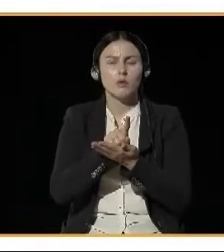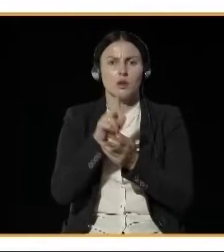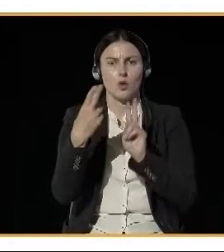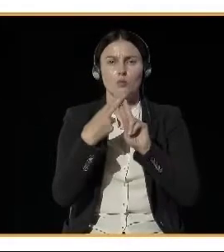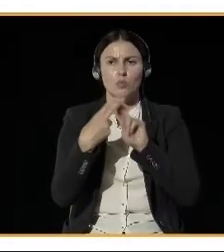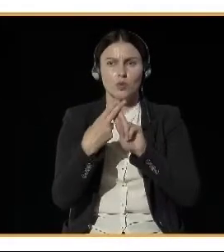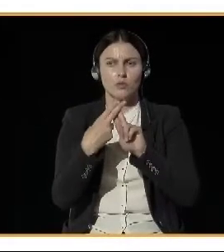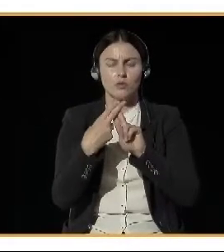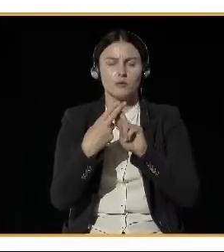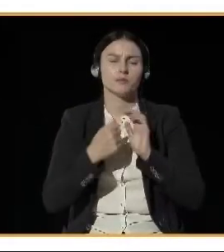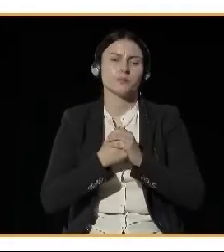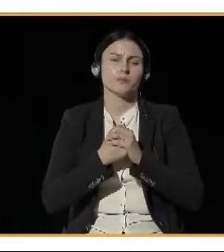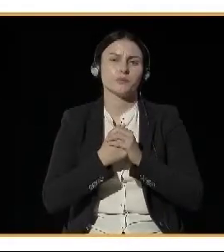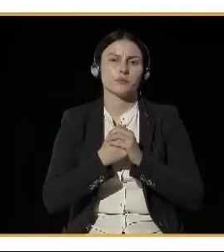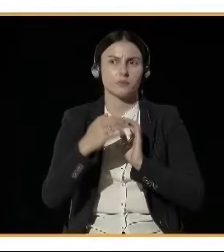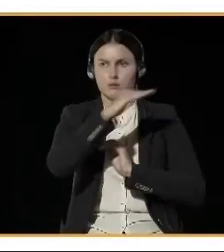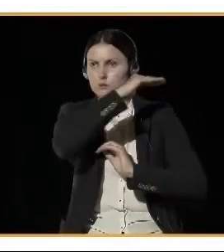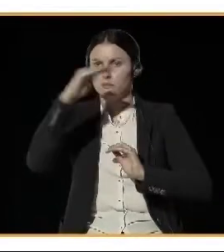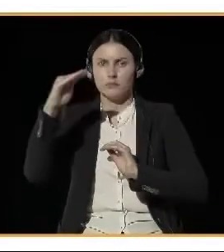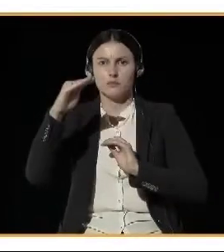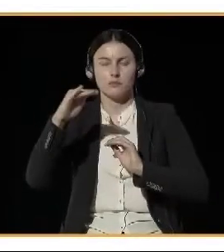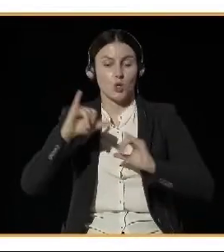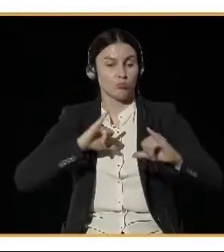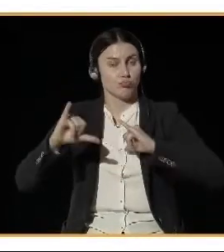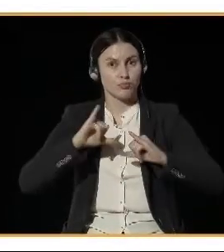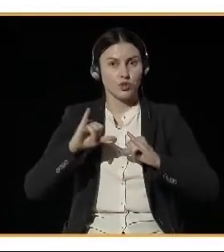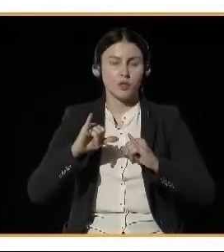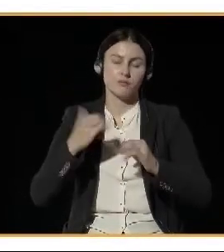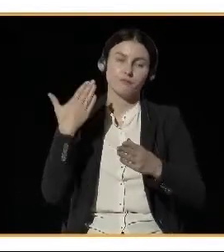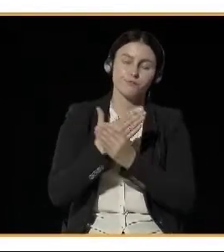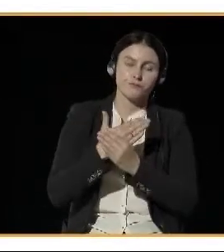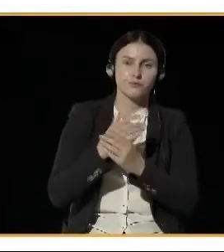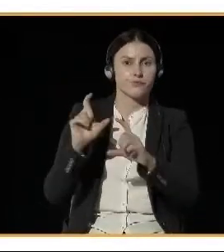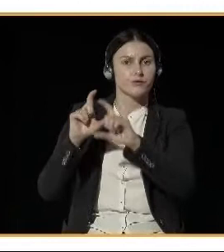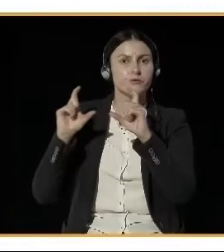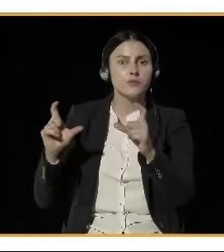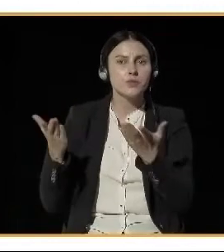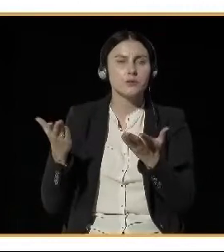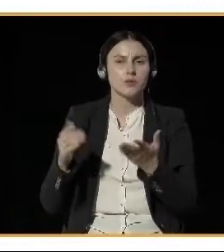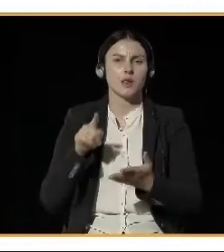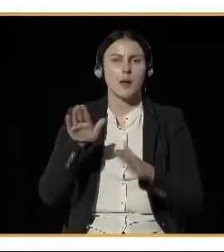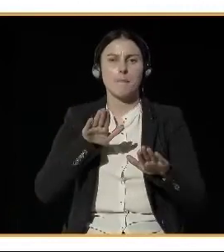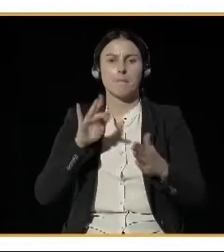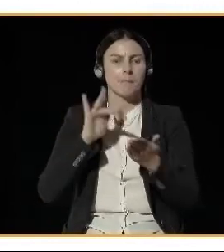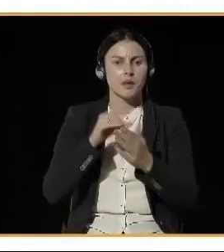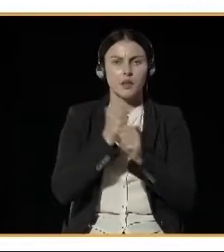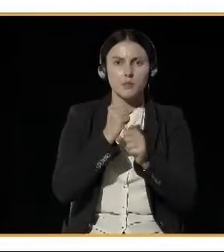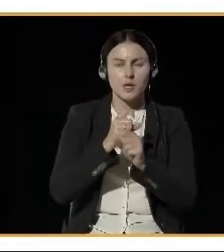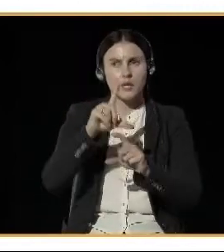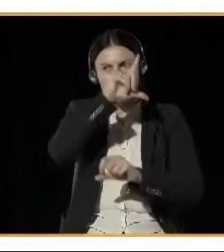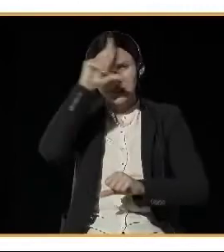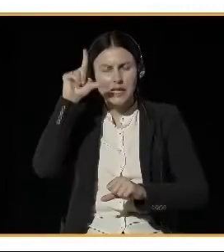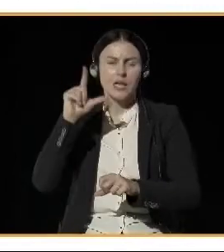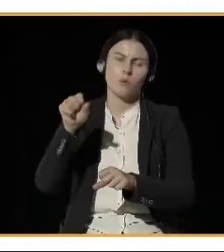company, the enterprise. It was agreed that the workplace is the best arena